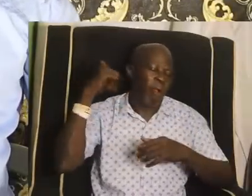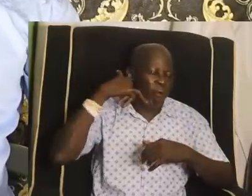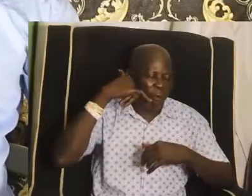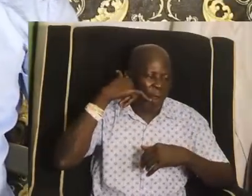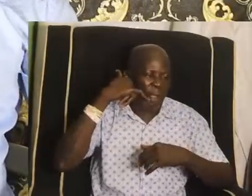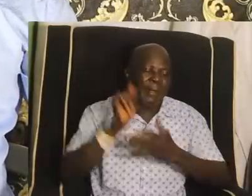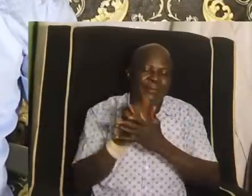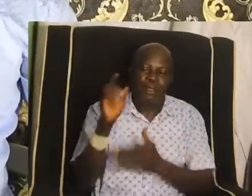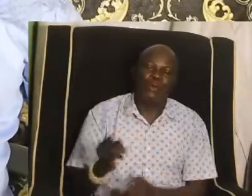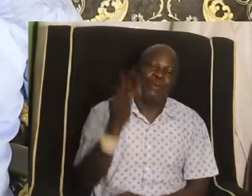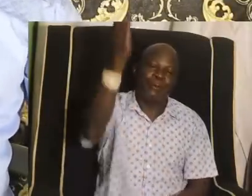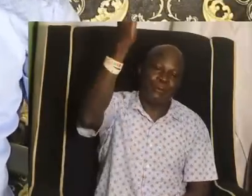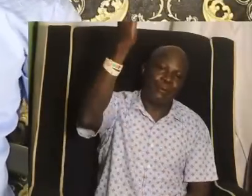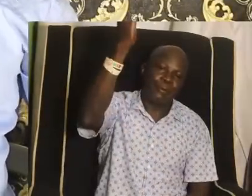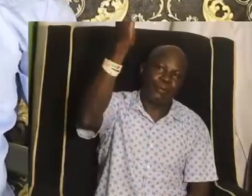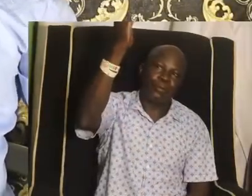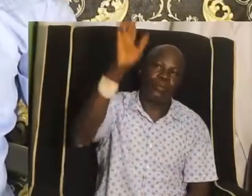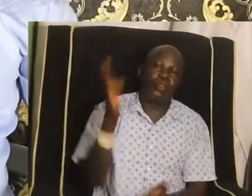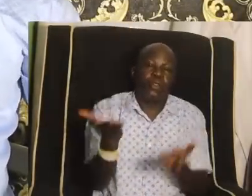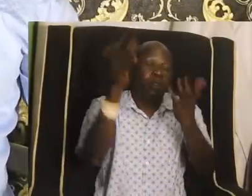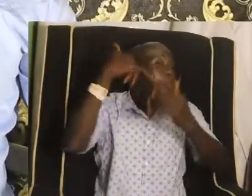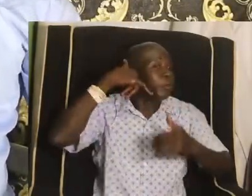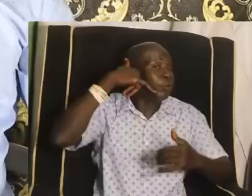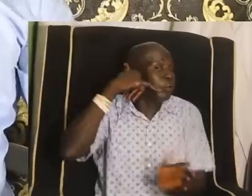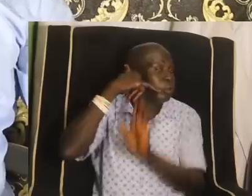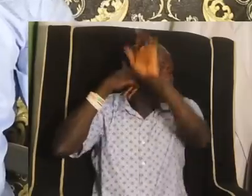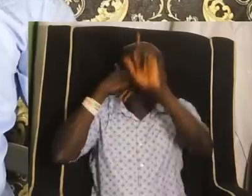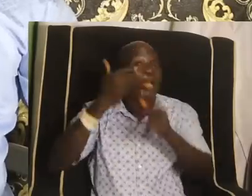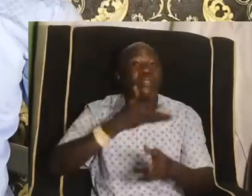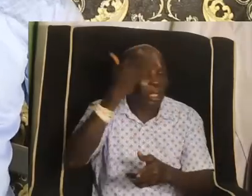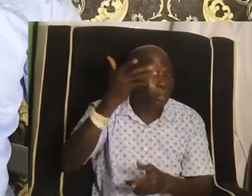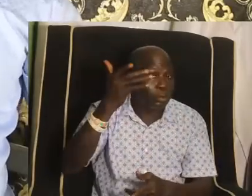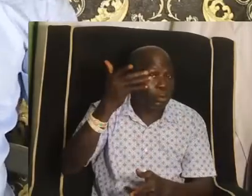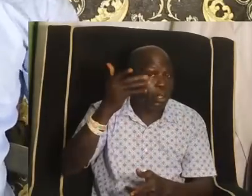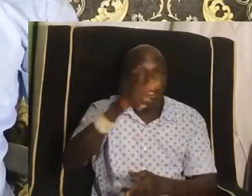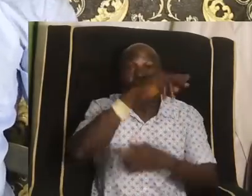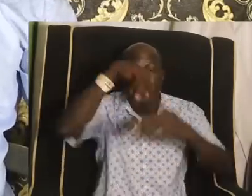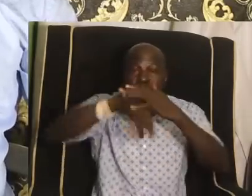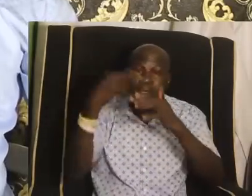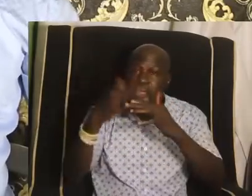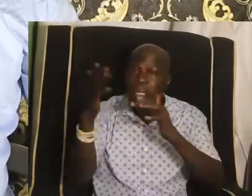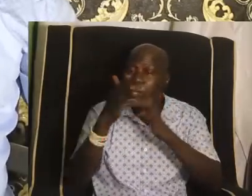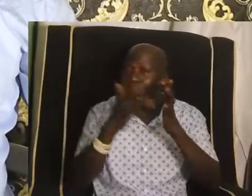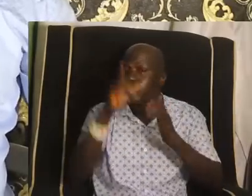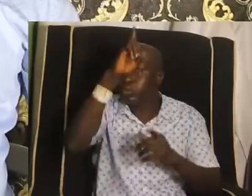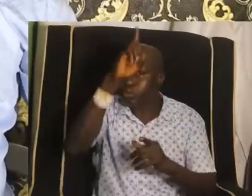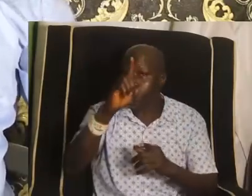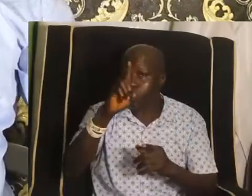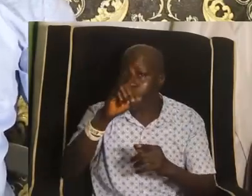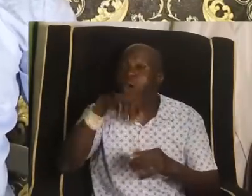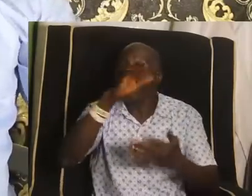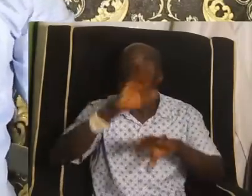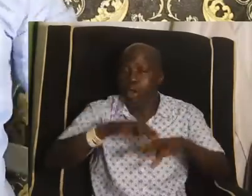set with you? Bring out your hands. Bring it out. And what party wall? Oh, for Jesus, let come.